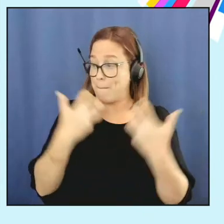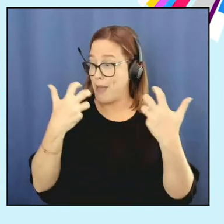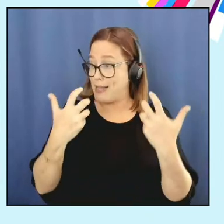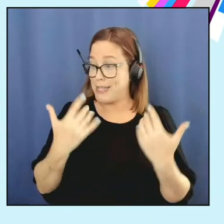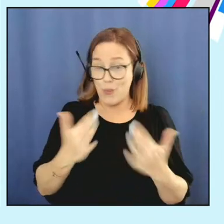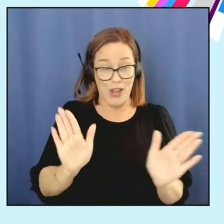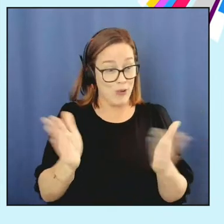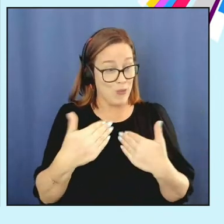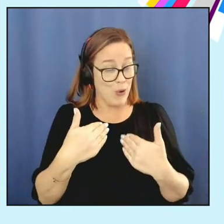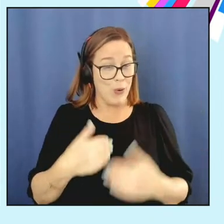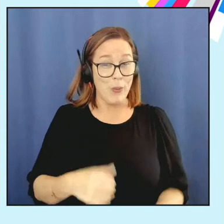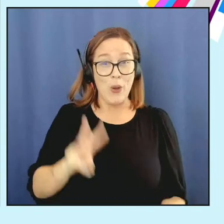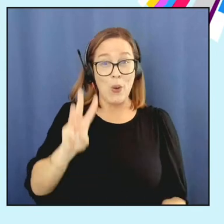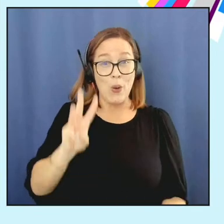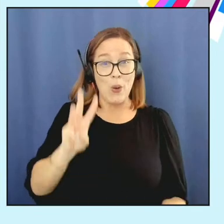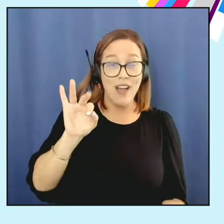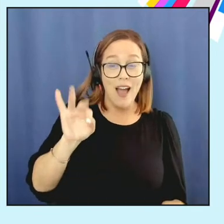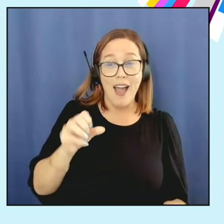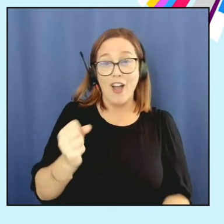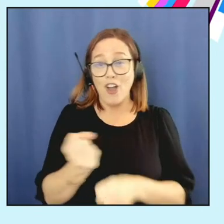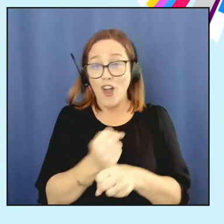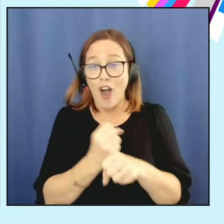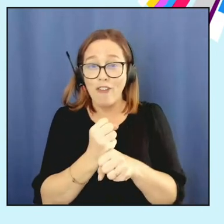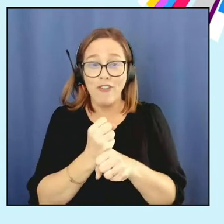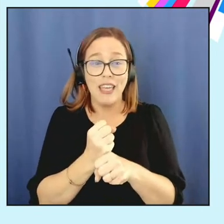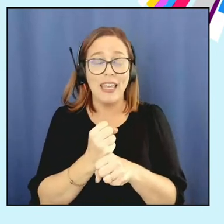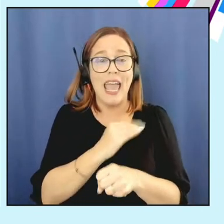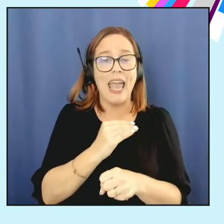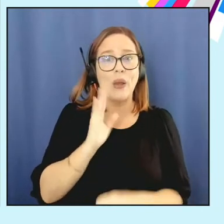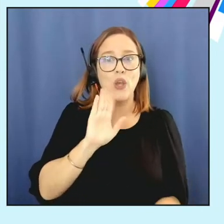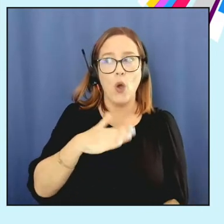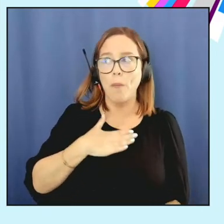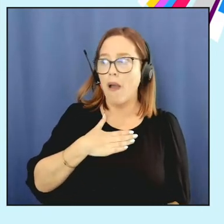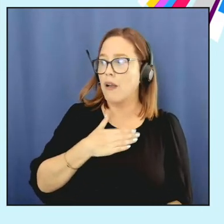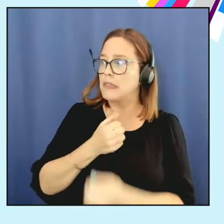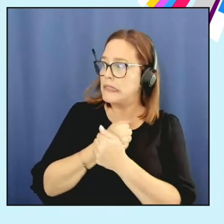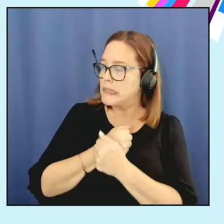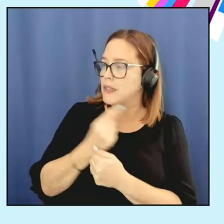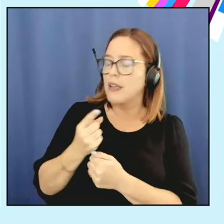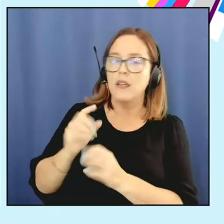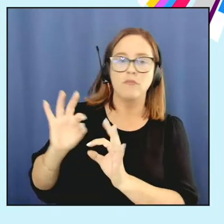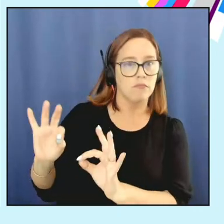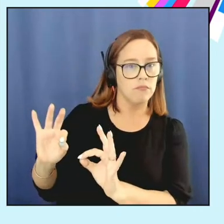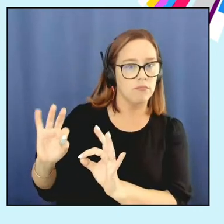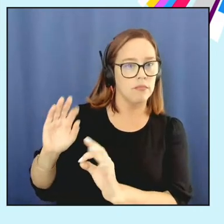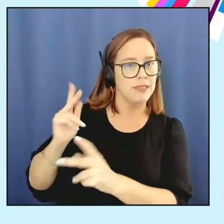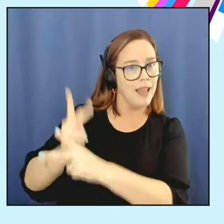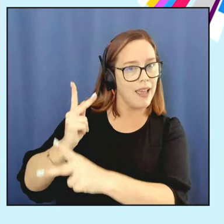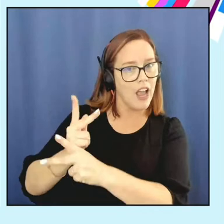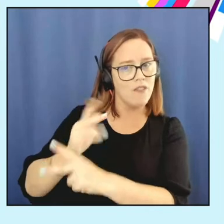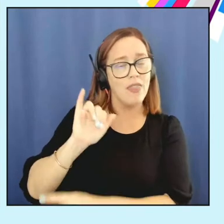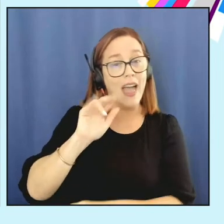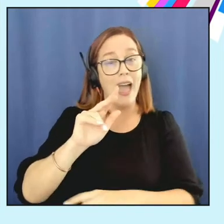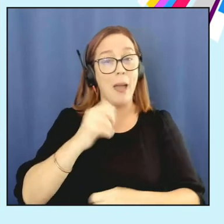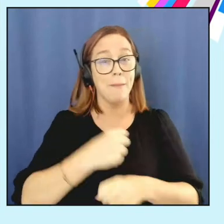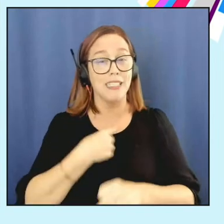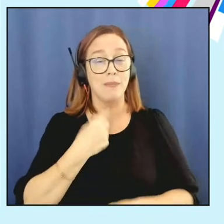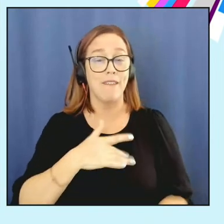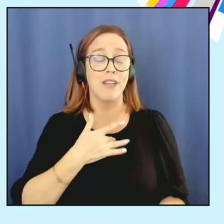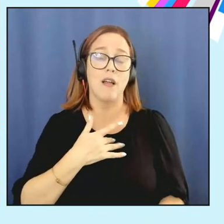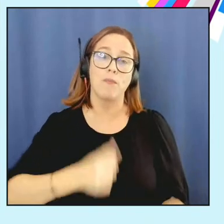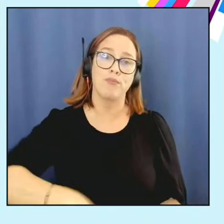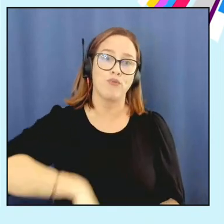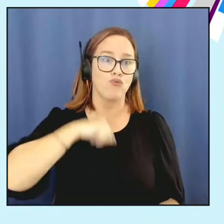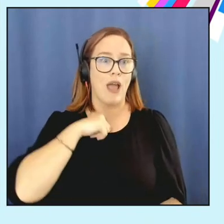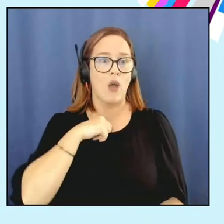Wi-Fi, and the certainty that my beloved was in the best hands possible. These type of things makes me feel extremely proud to call